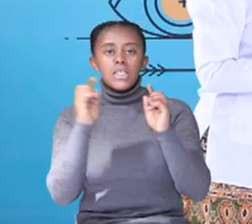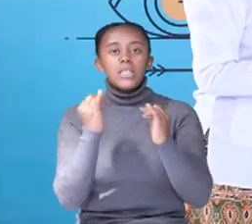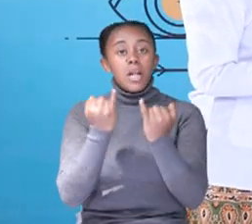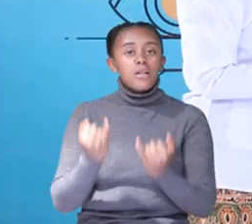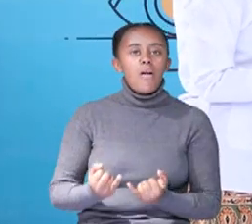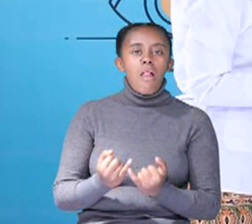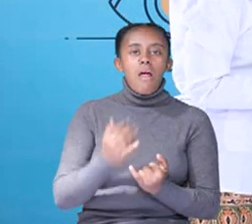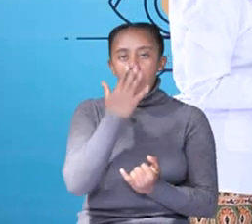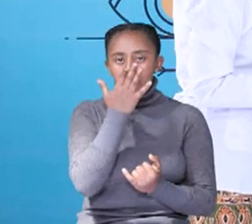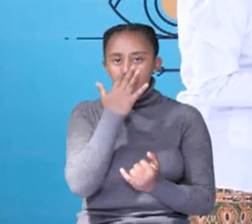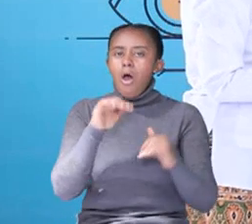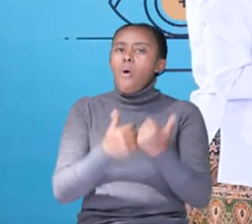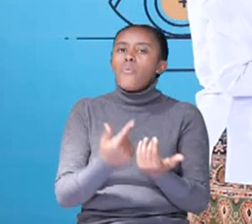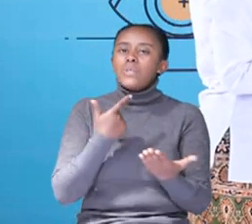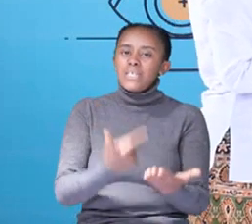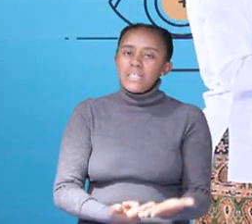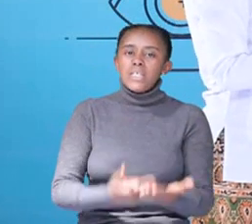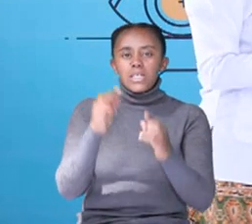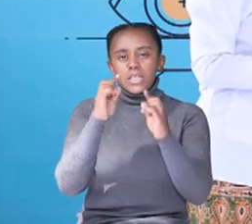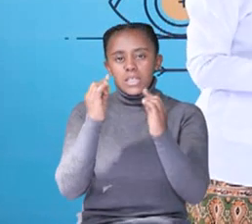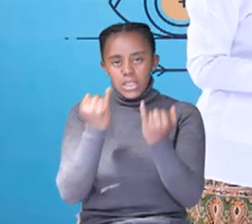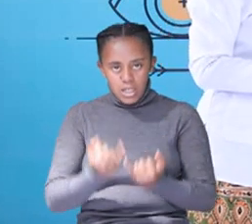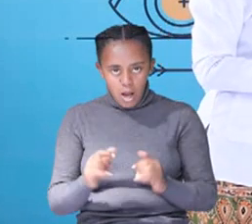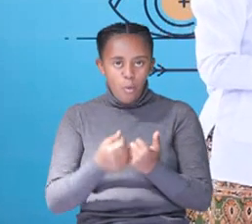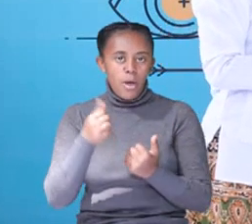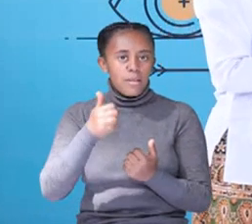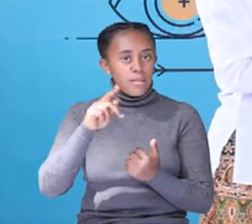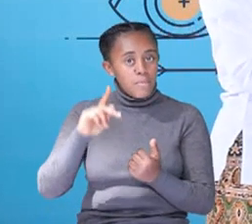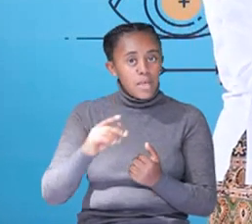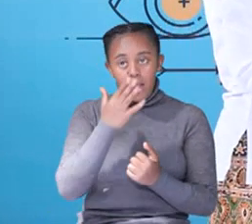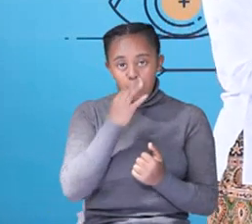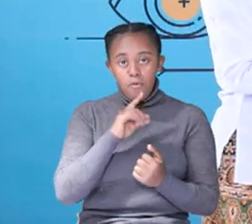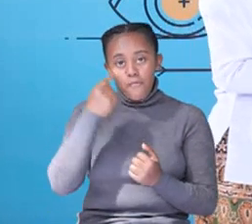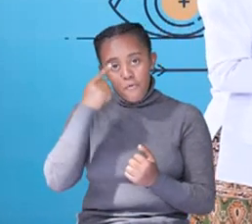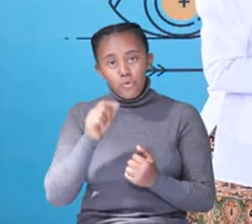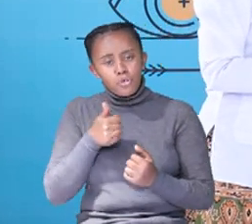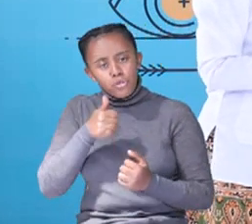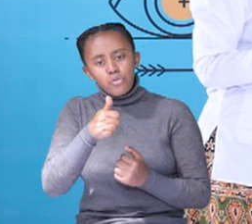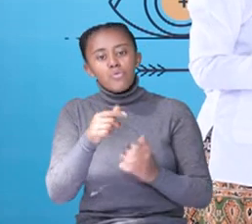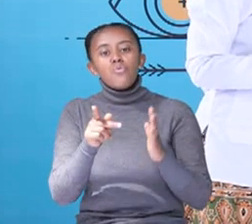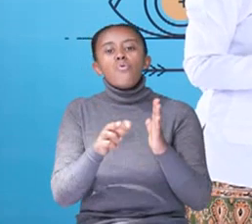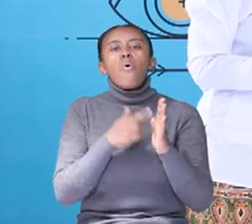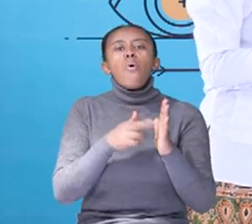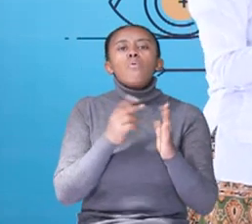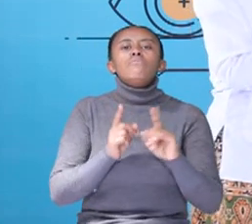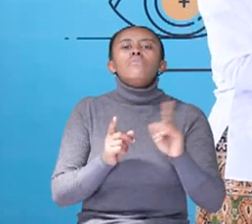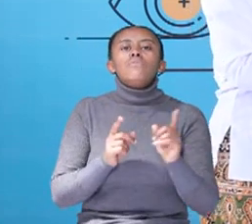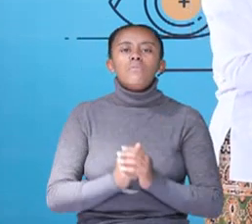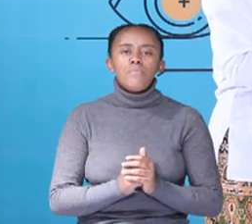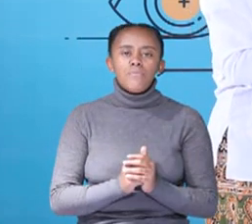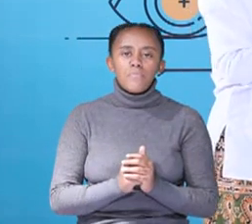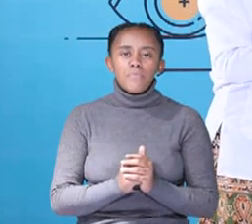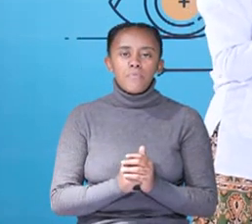adaptation, how this structural form or how ATP is adapted for its role. What is its role? Its